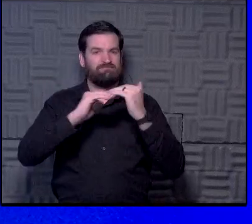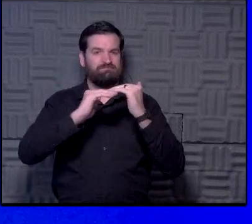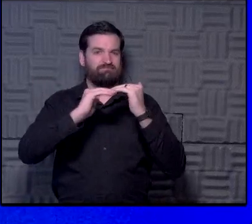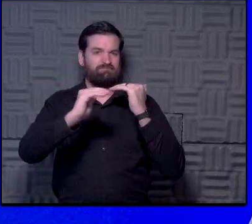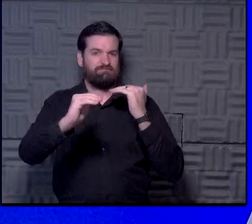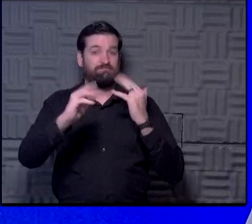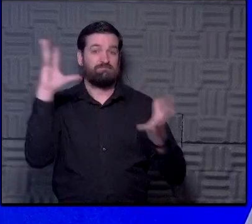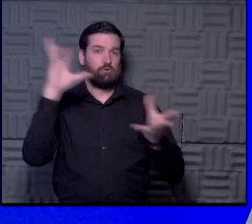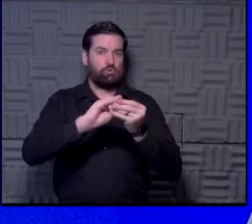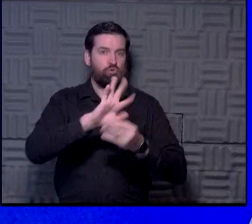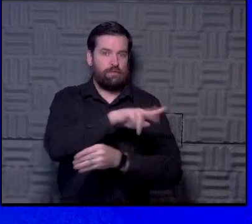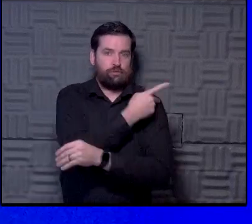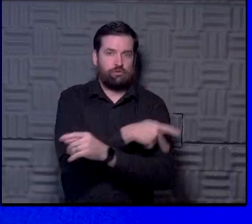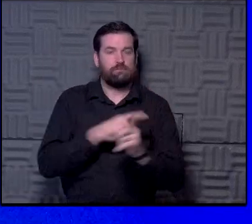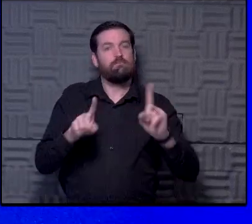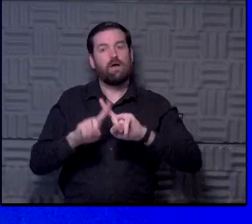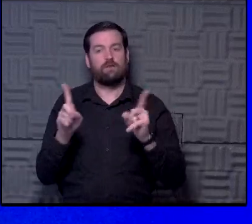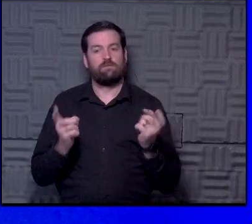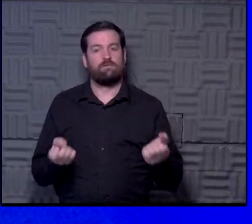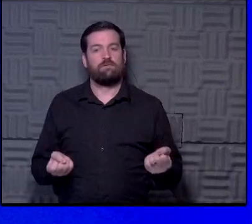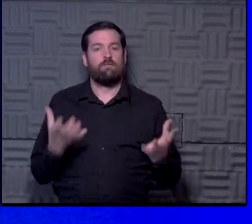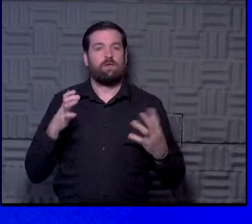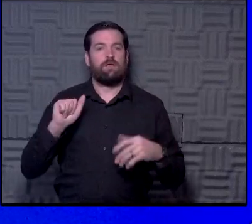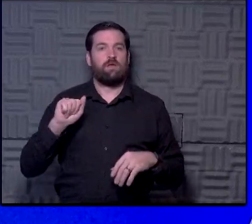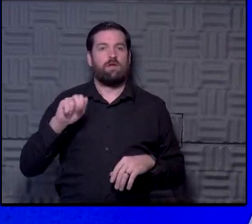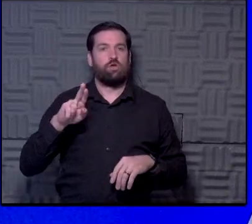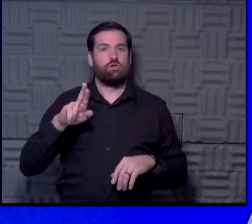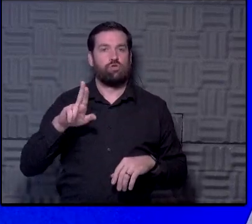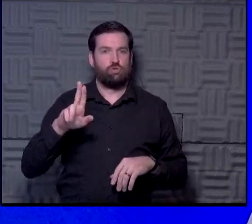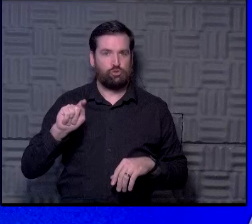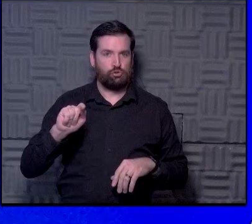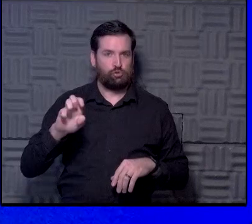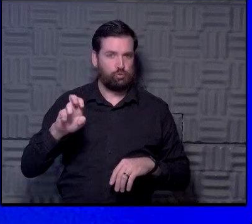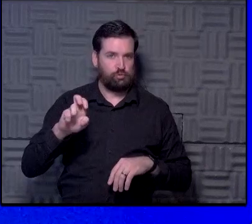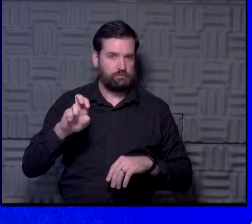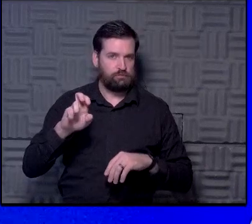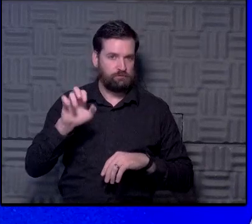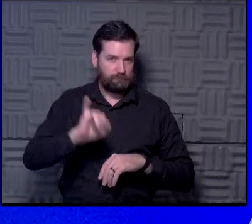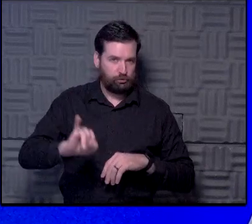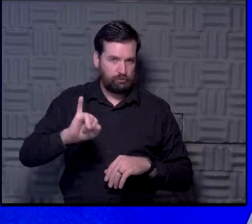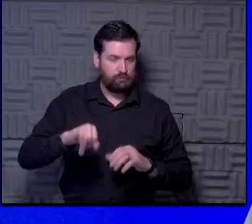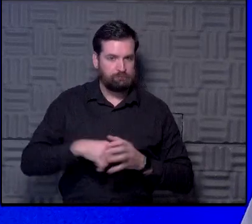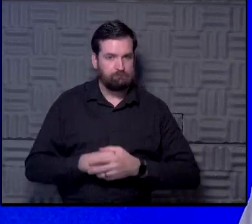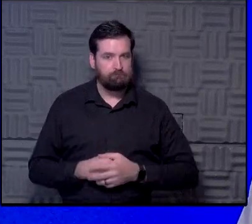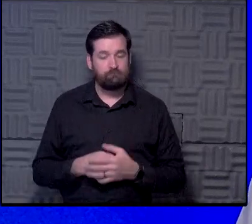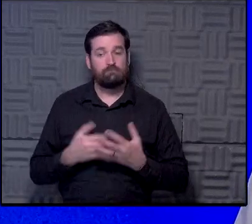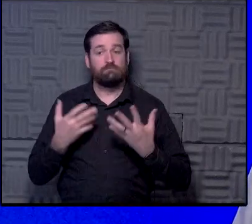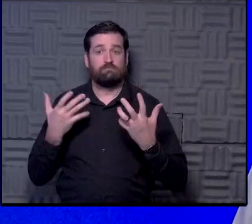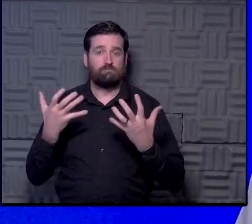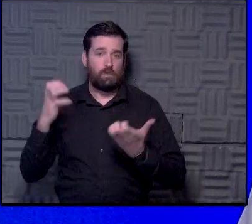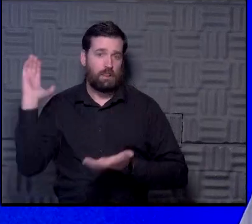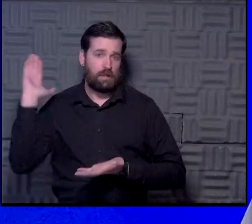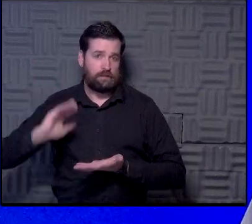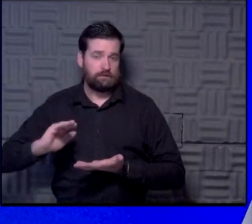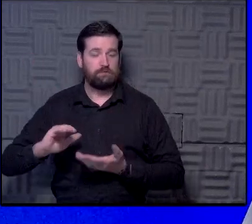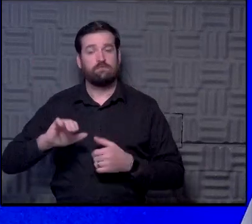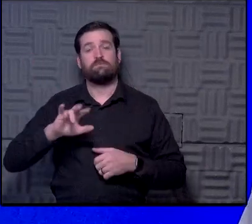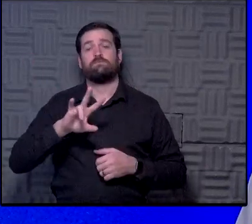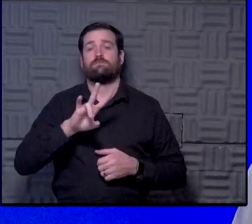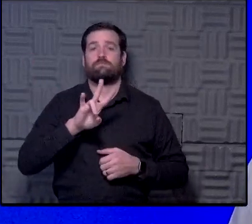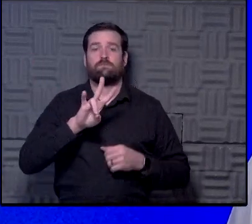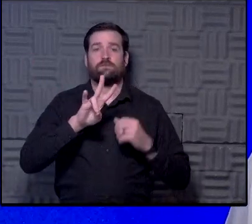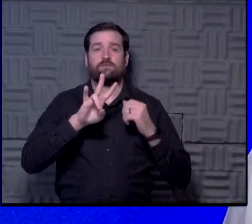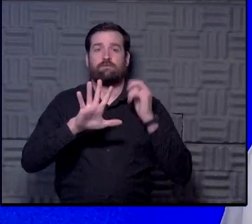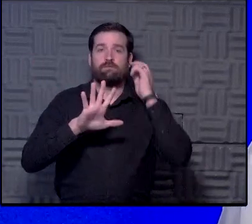number of total patients, but also number of acute infections that we're treating as well. We would certainly like to be lower. We have